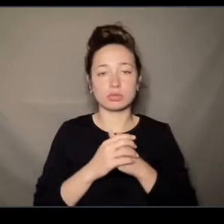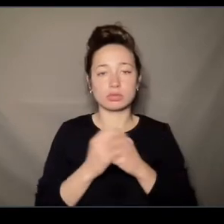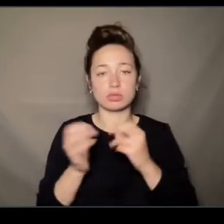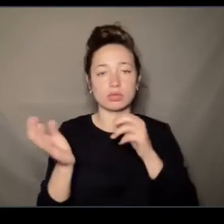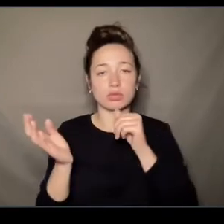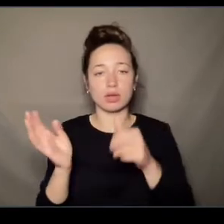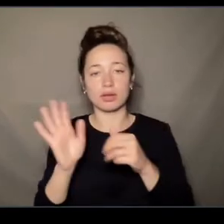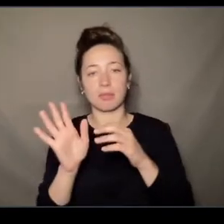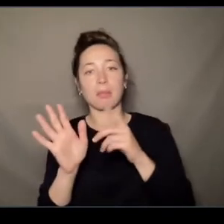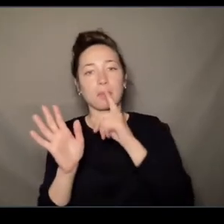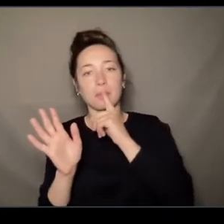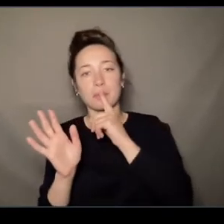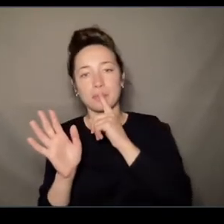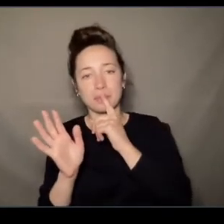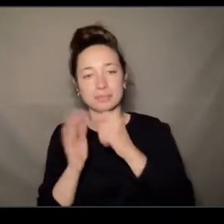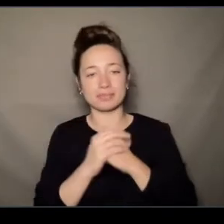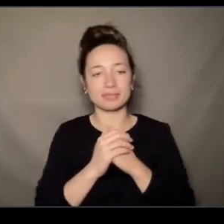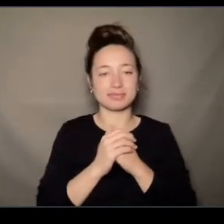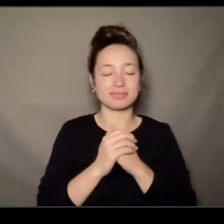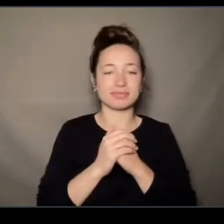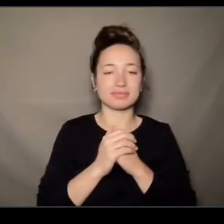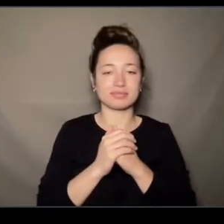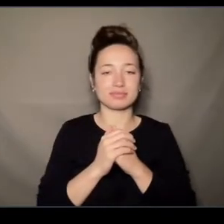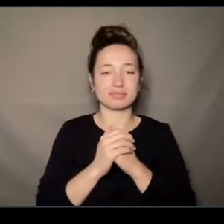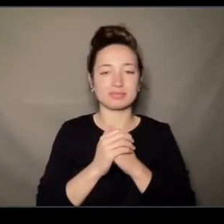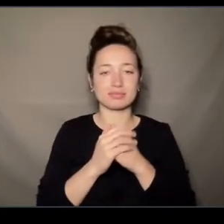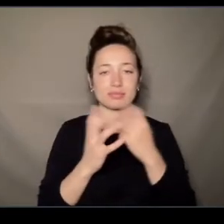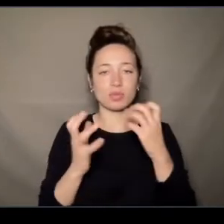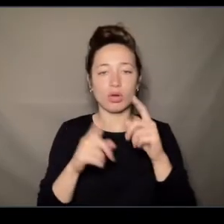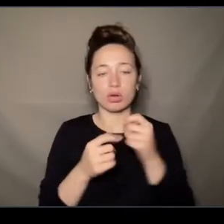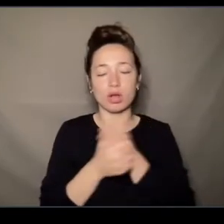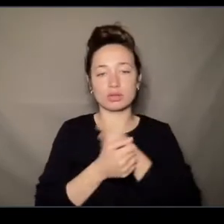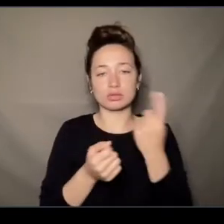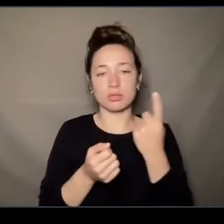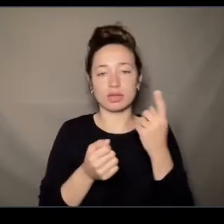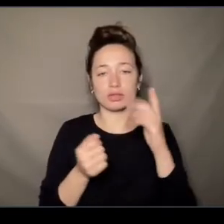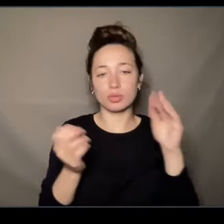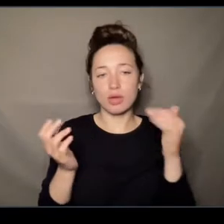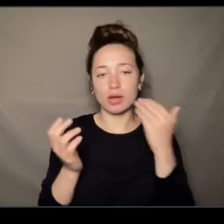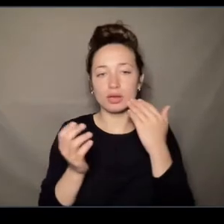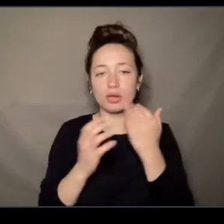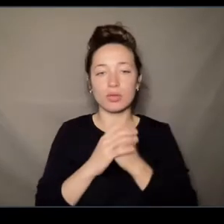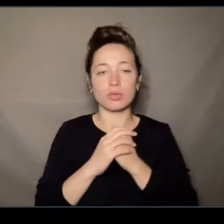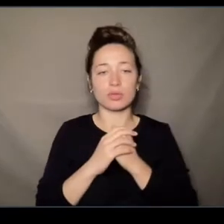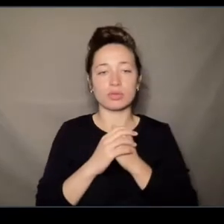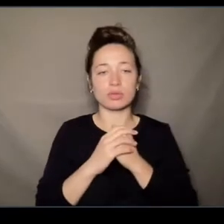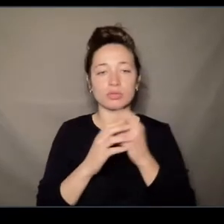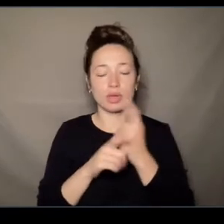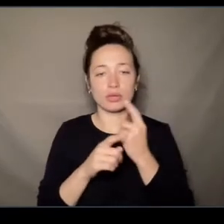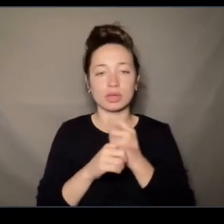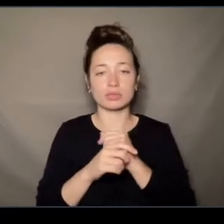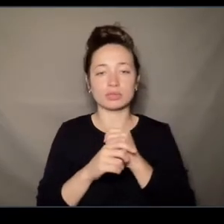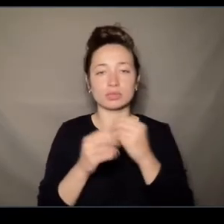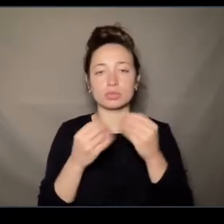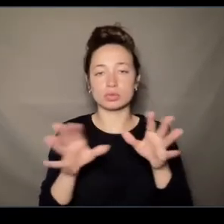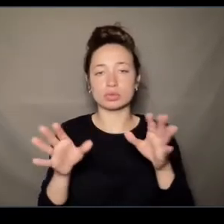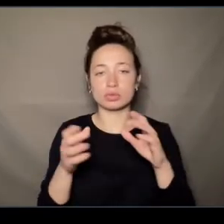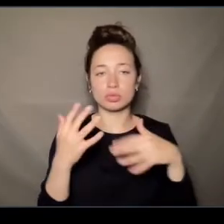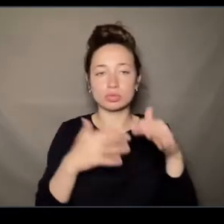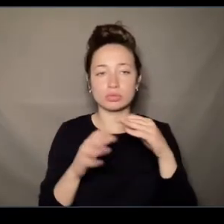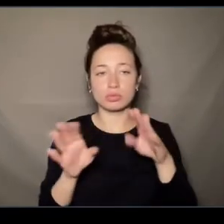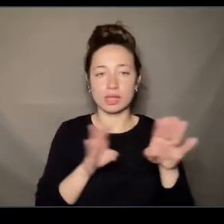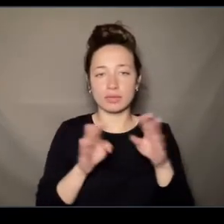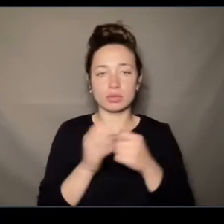not I shouldn't have said Tom, but not wanting to go and hug somebody goodbye, right? Because that... Right, losing